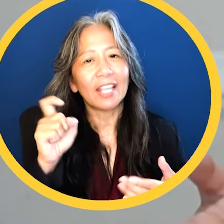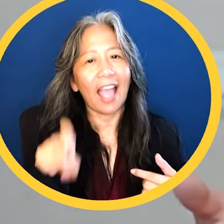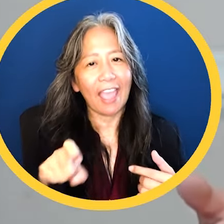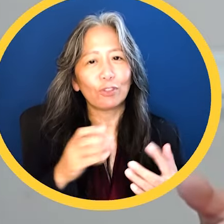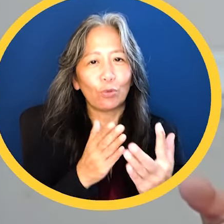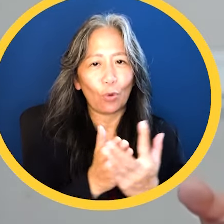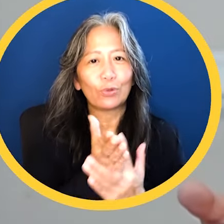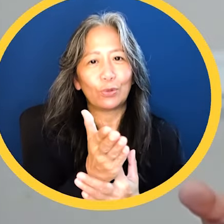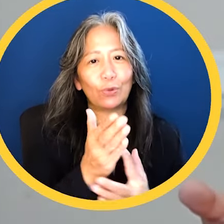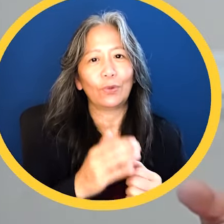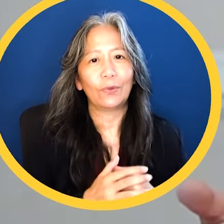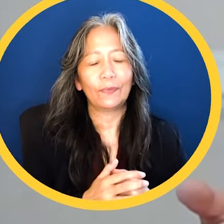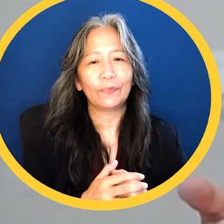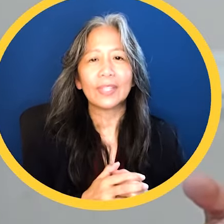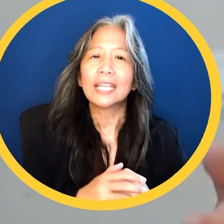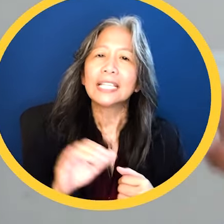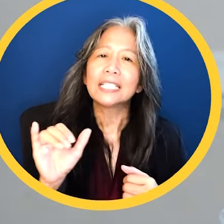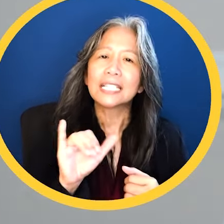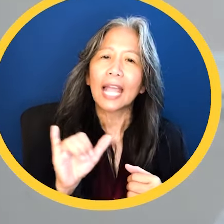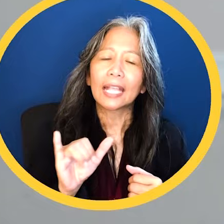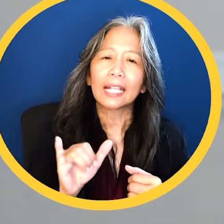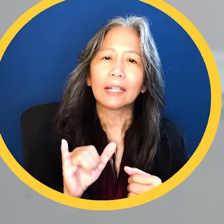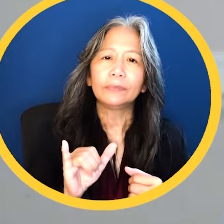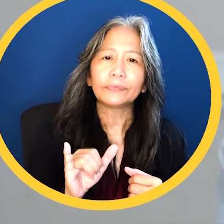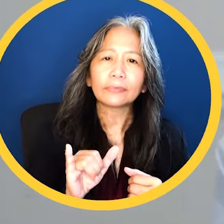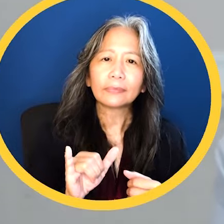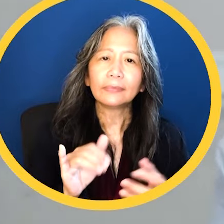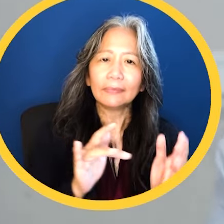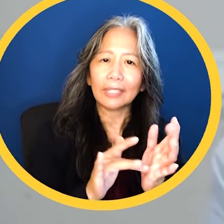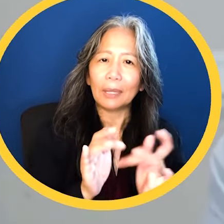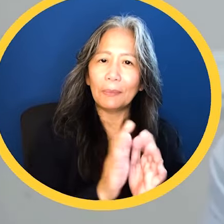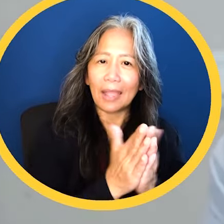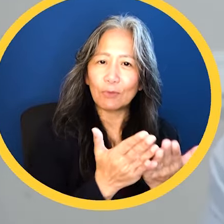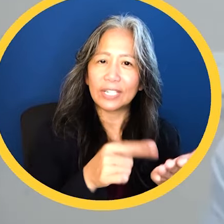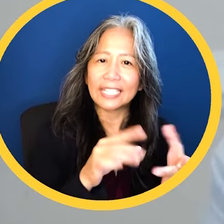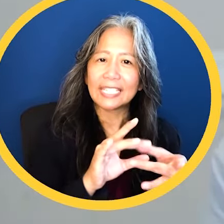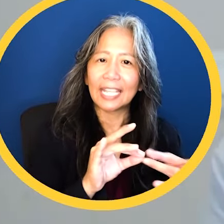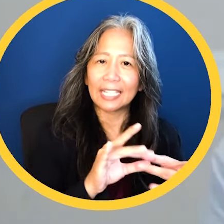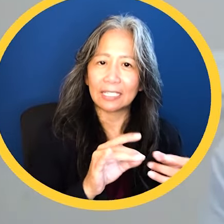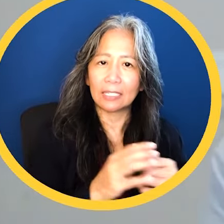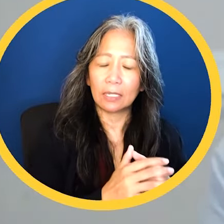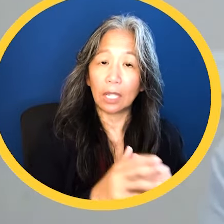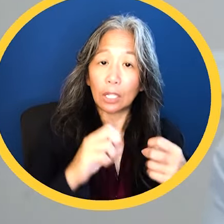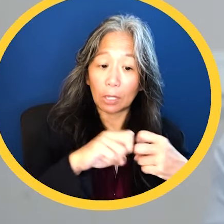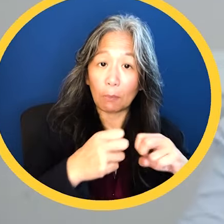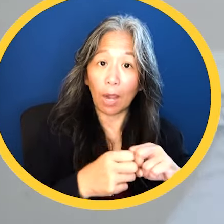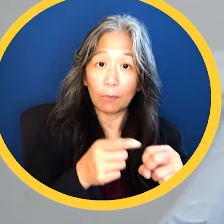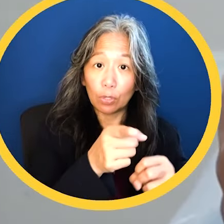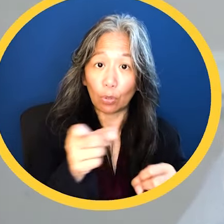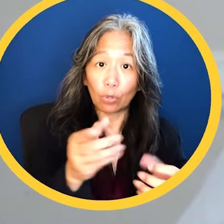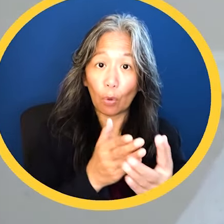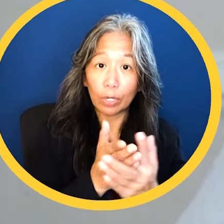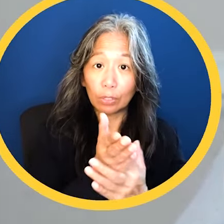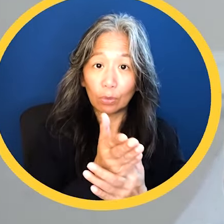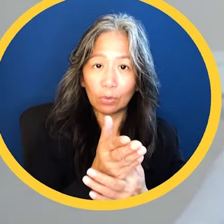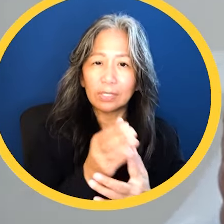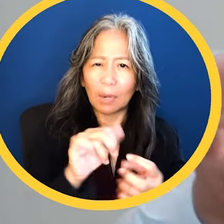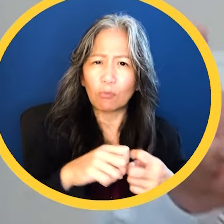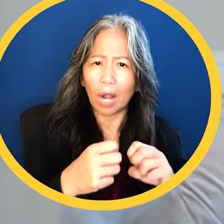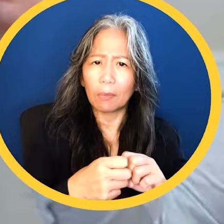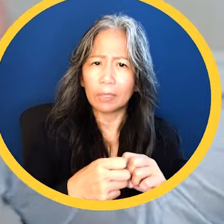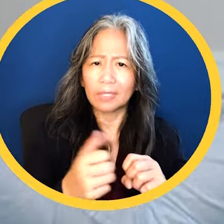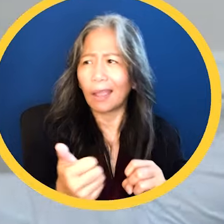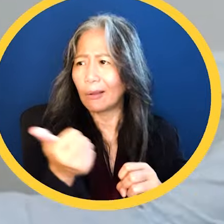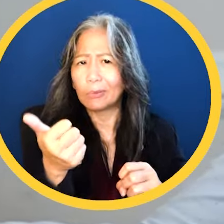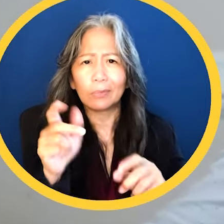something that I have to go through. Mm-hmm. It's like what the Bible says, that the problem you're going through is a problem